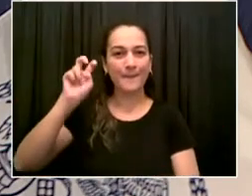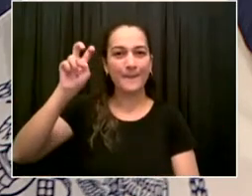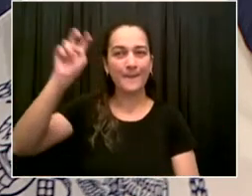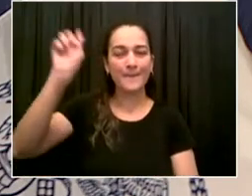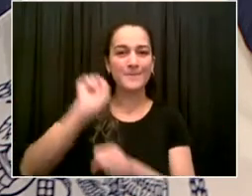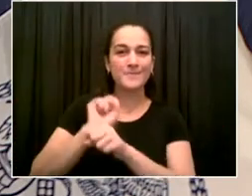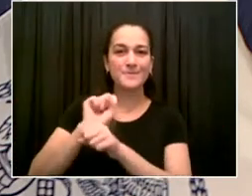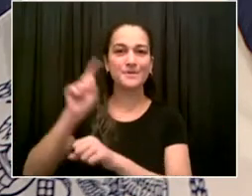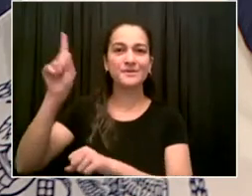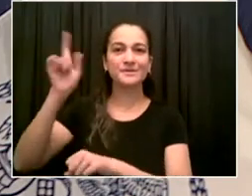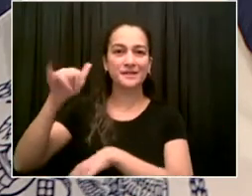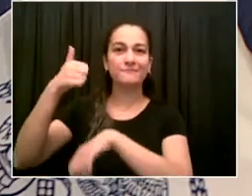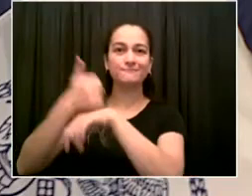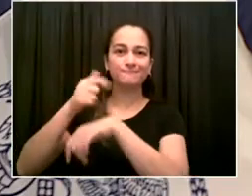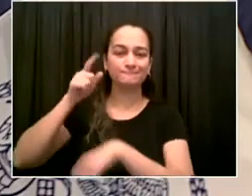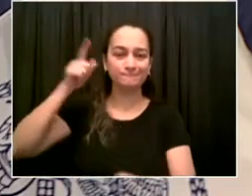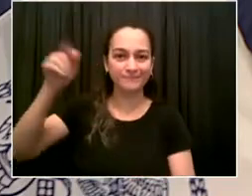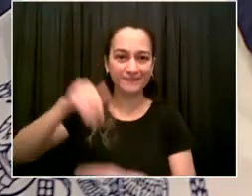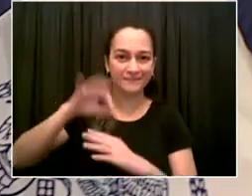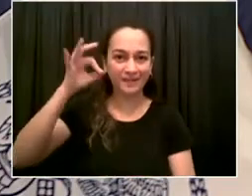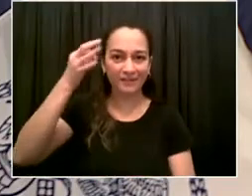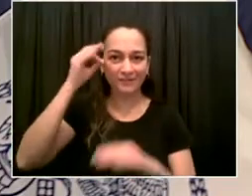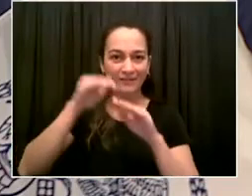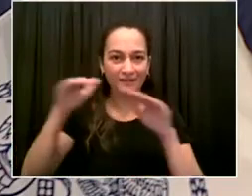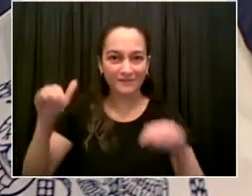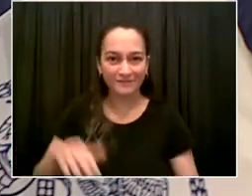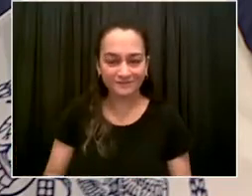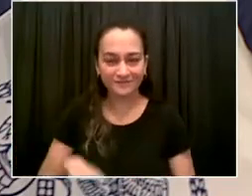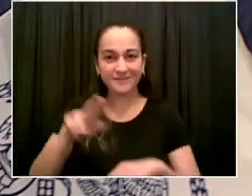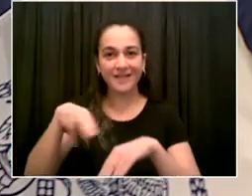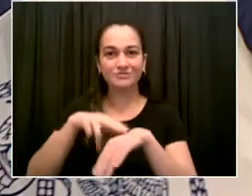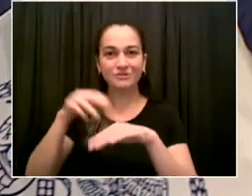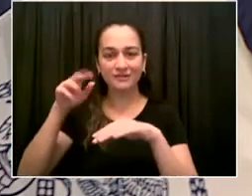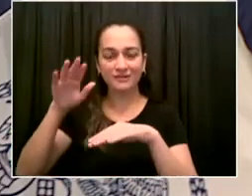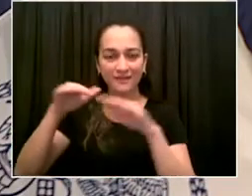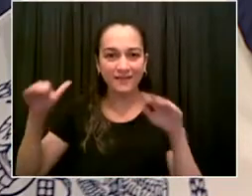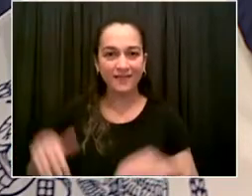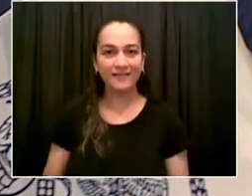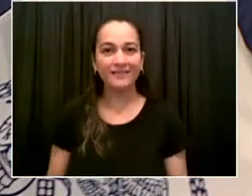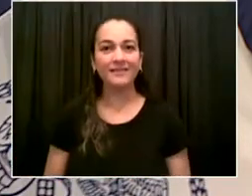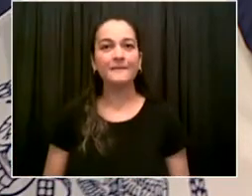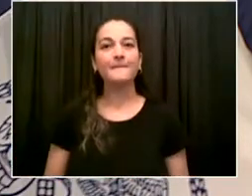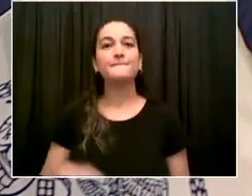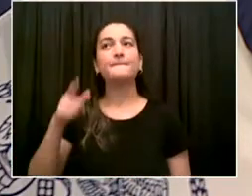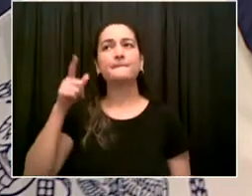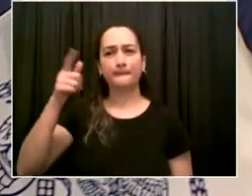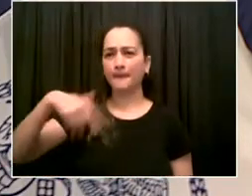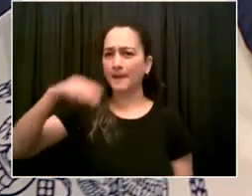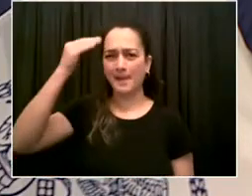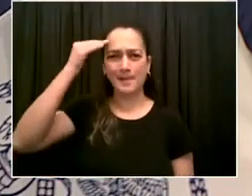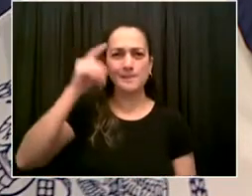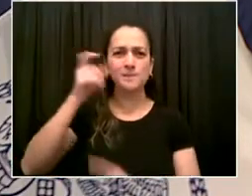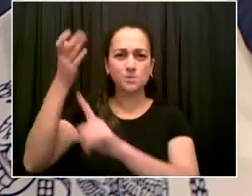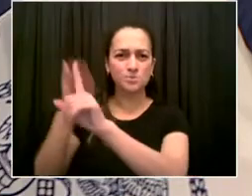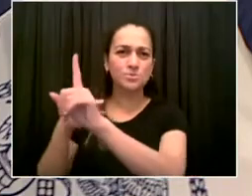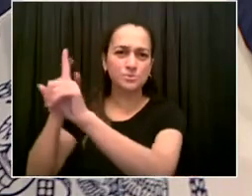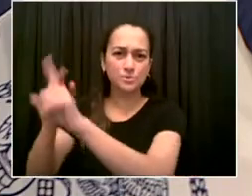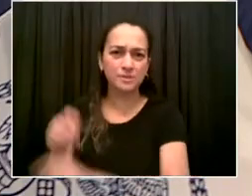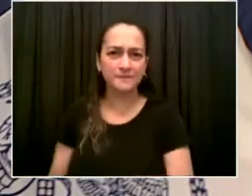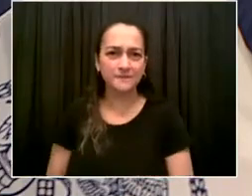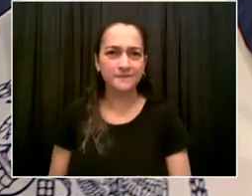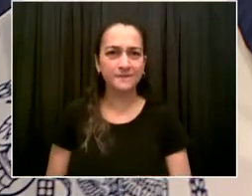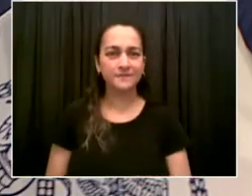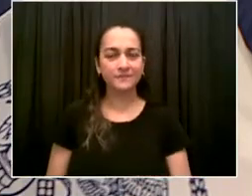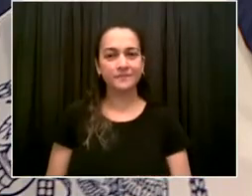dialogue about mental health, bring it to the fore, change the whole reality so that we could get people the help they need.